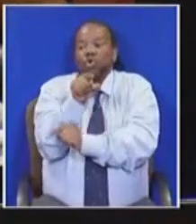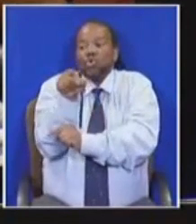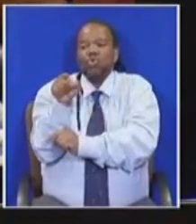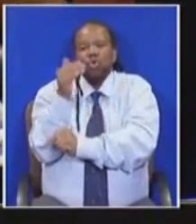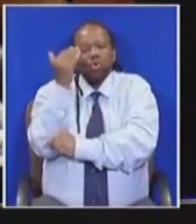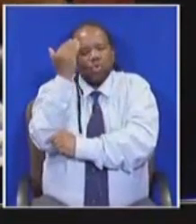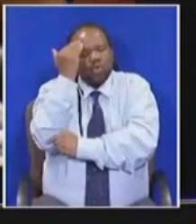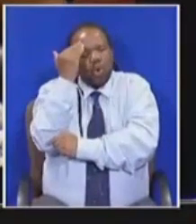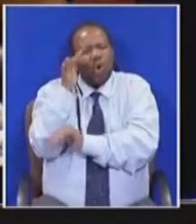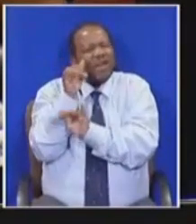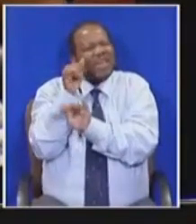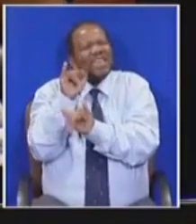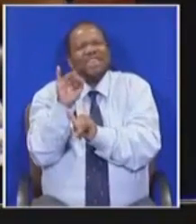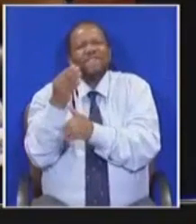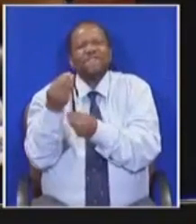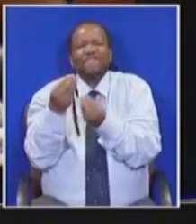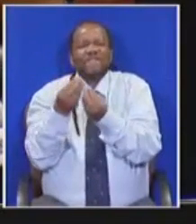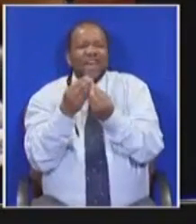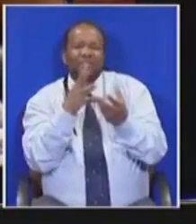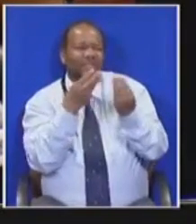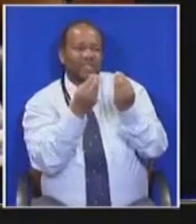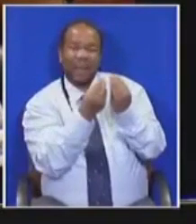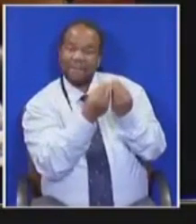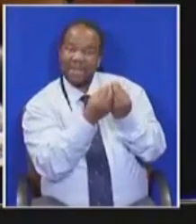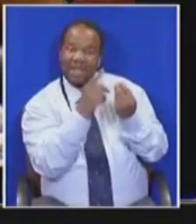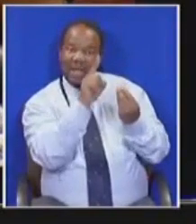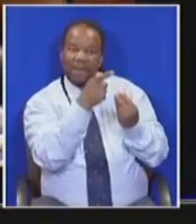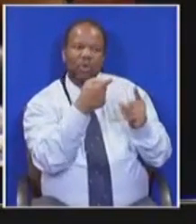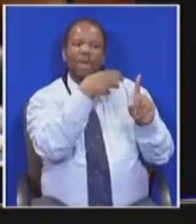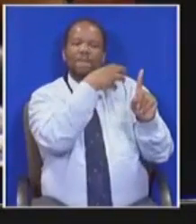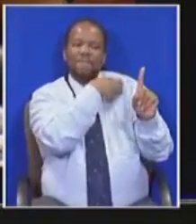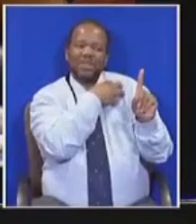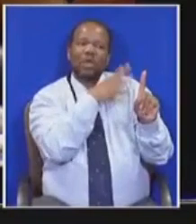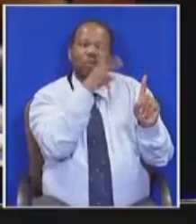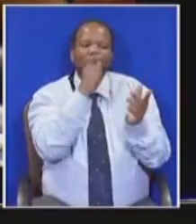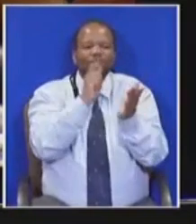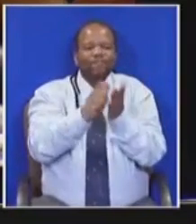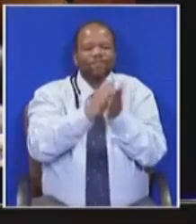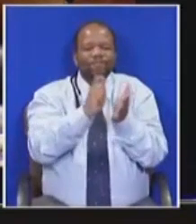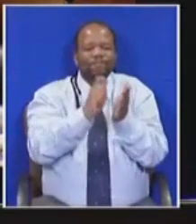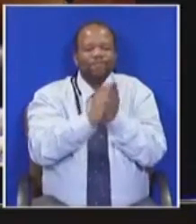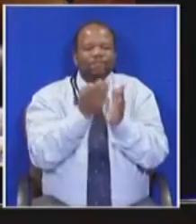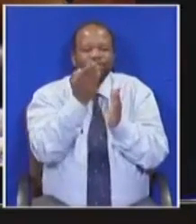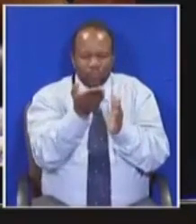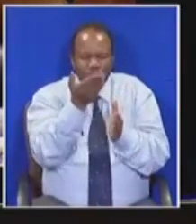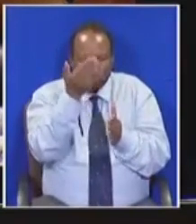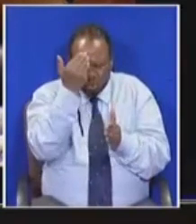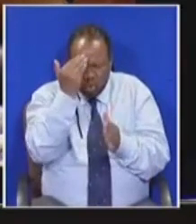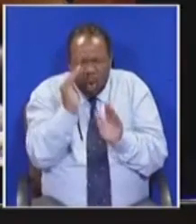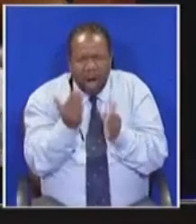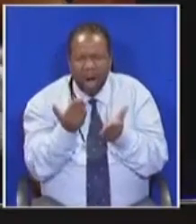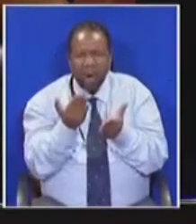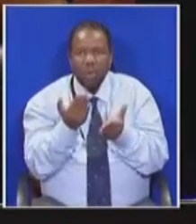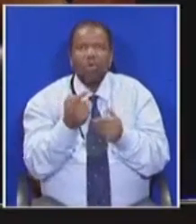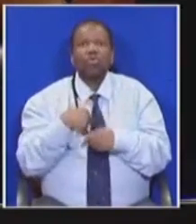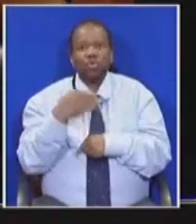have any allegations about the minister, how you must submit them. You Speaker, know can how I to speak? submit